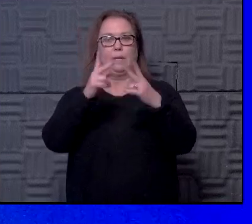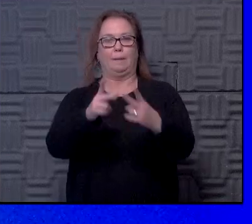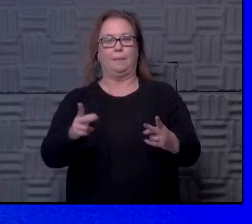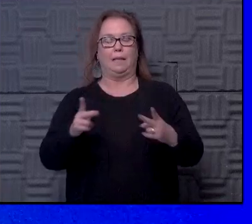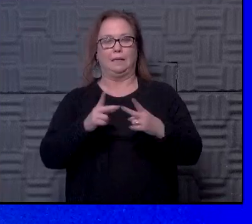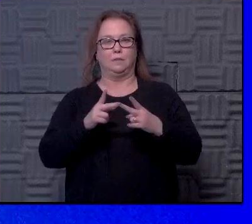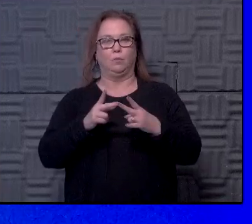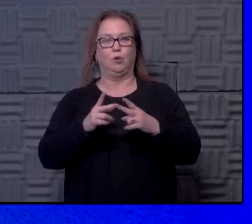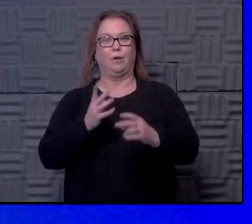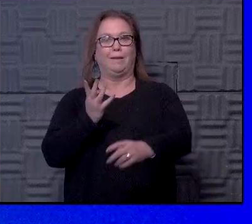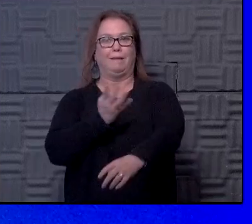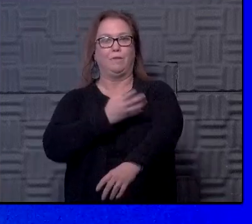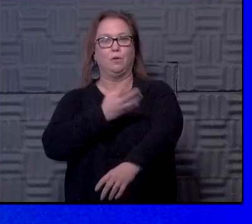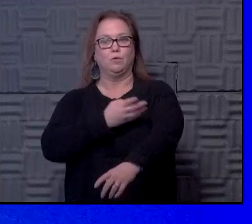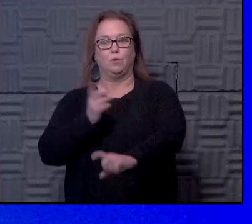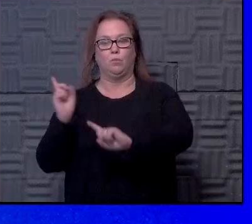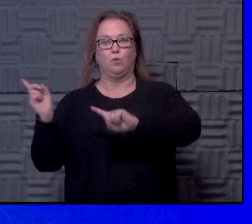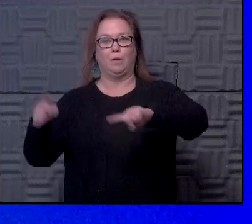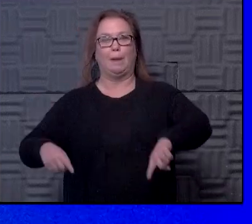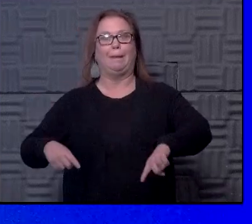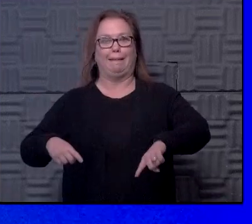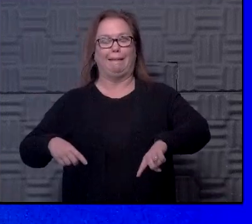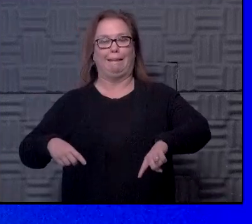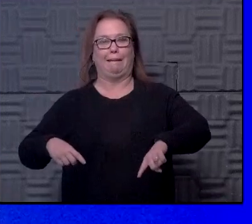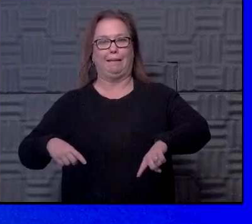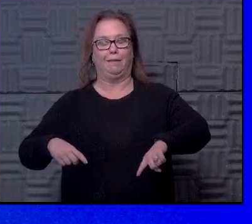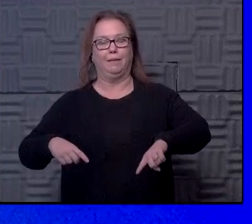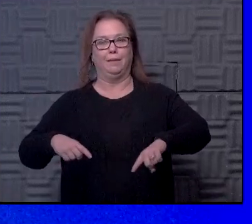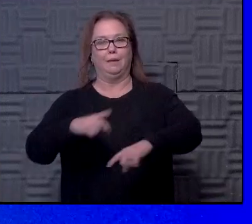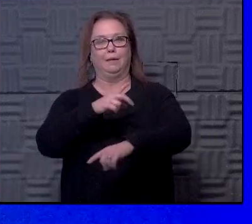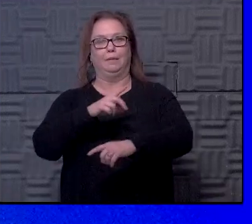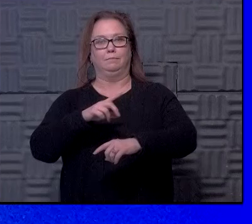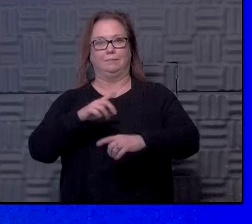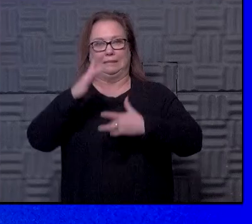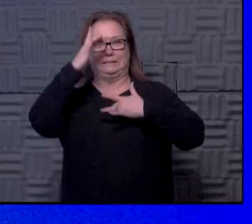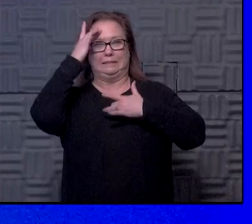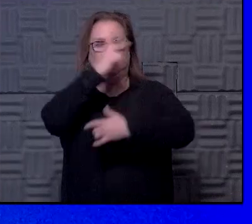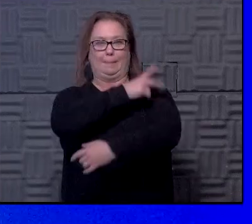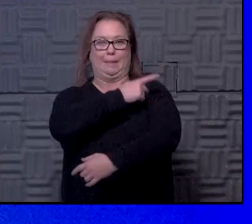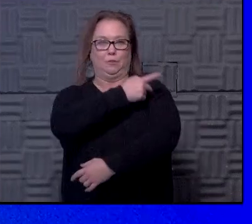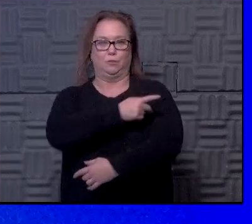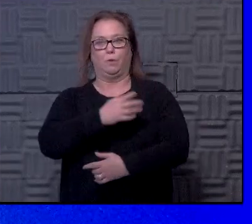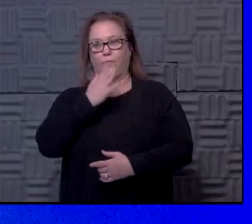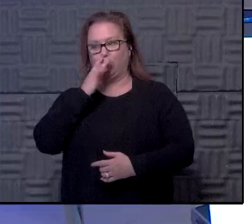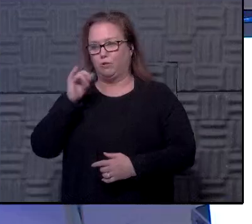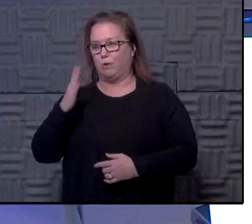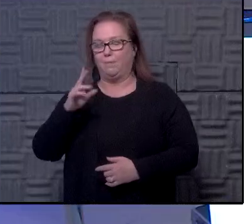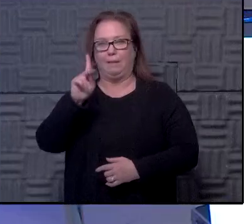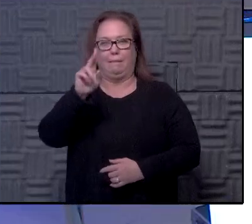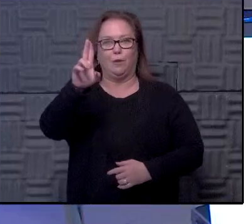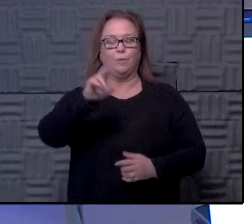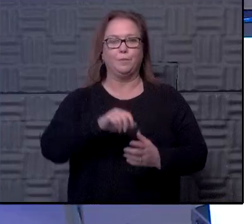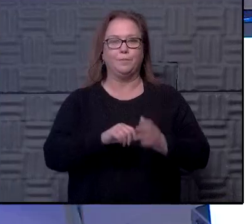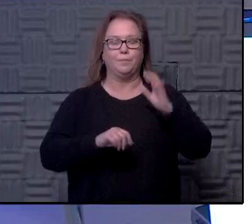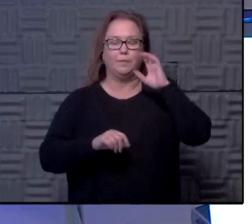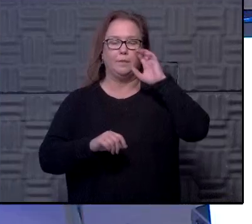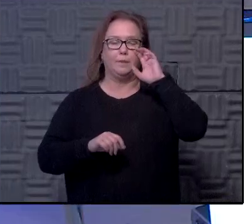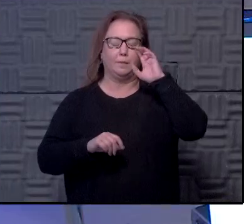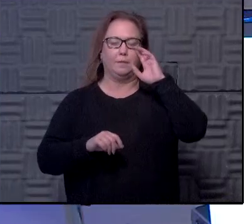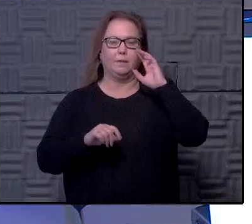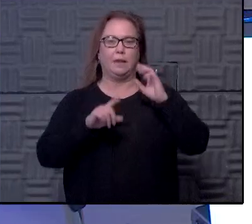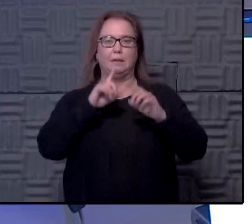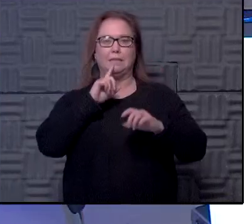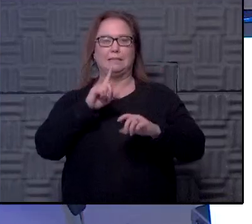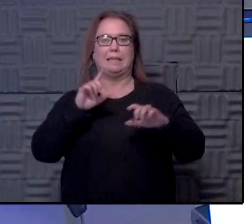actually infuse when you know you're bringing infected patients into these areas. So I think we've done a pretty good job here of that. Yeah, and just to say, the trick here is the